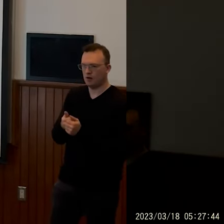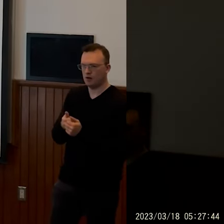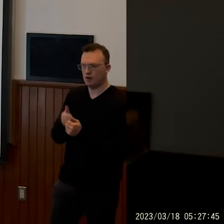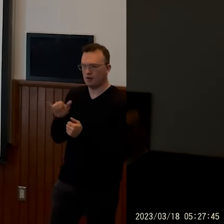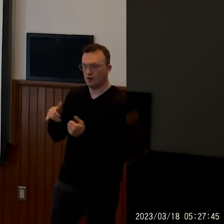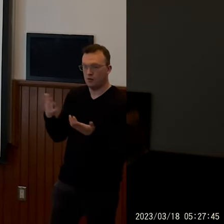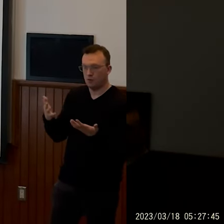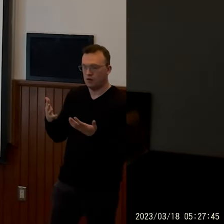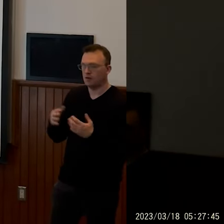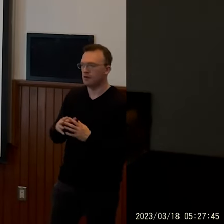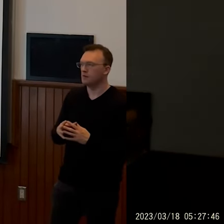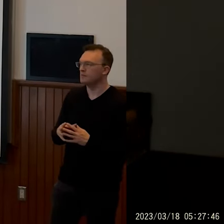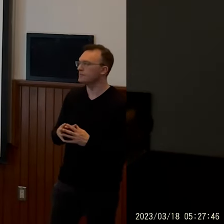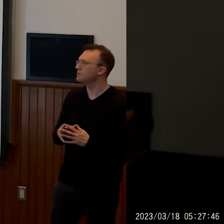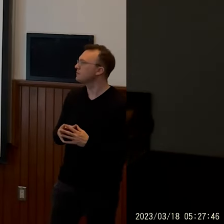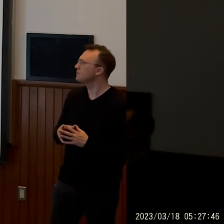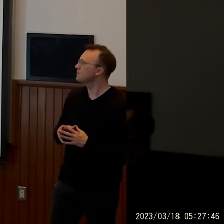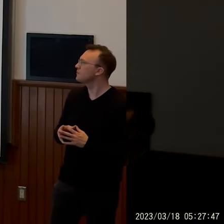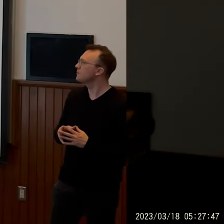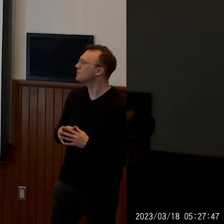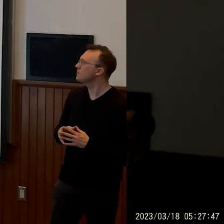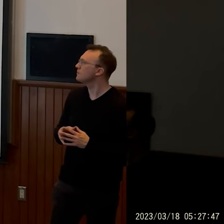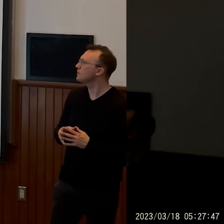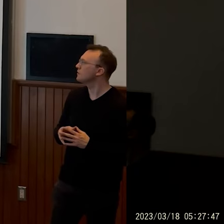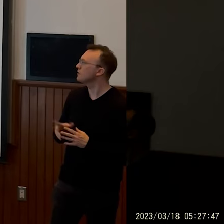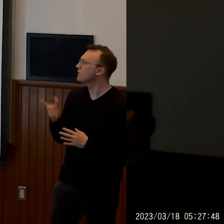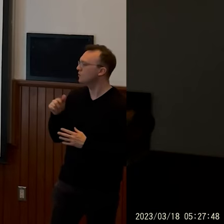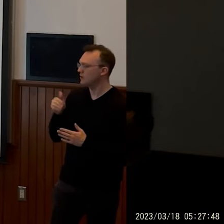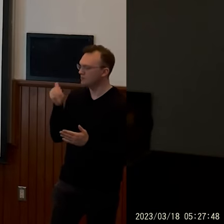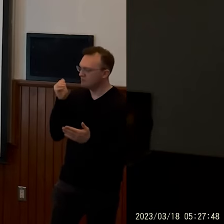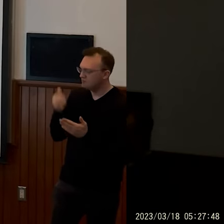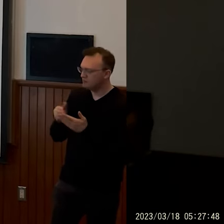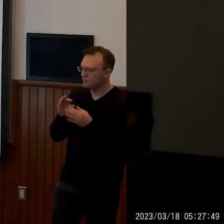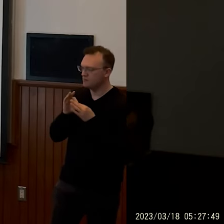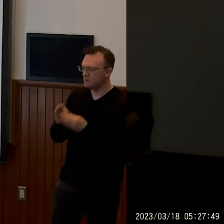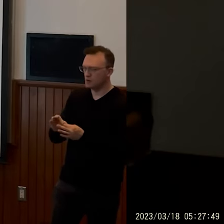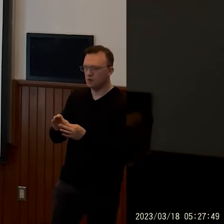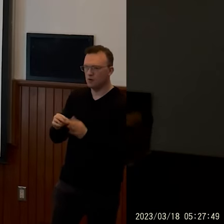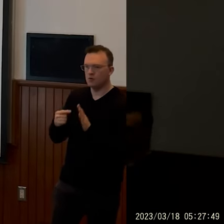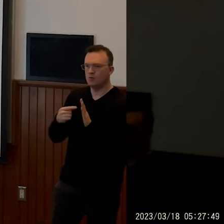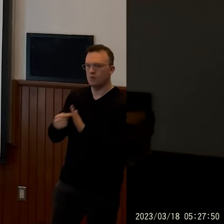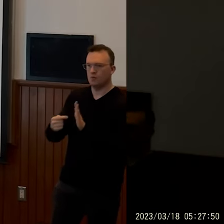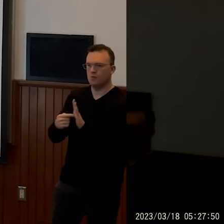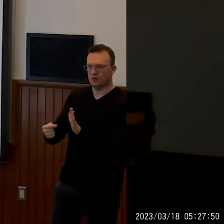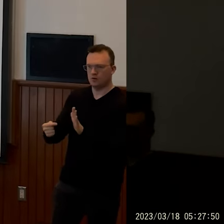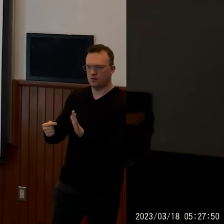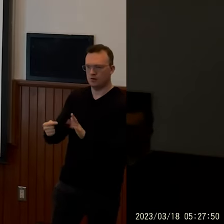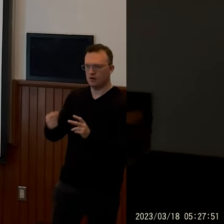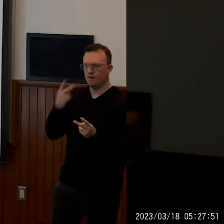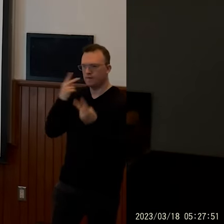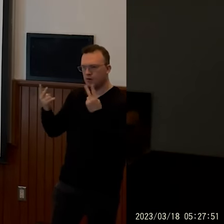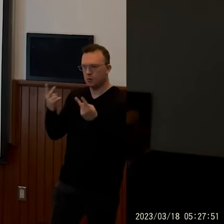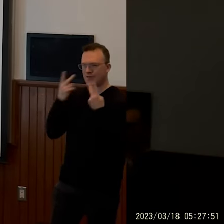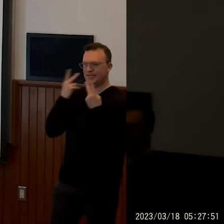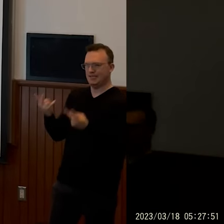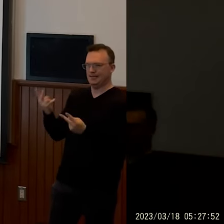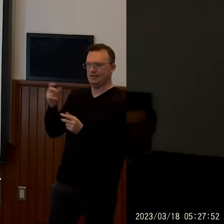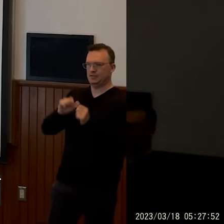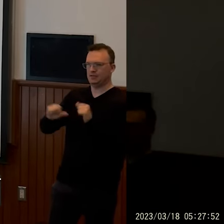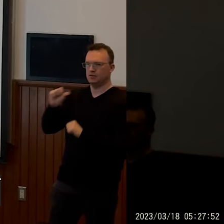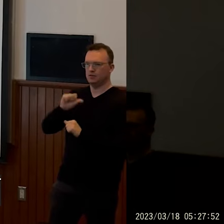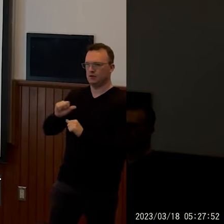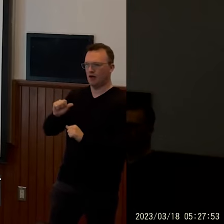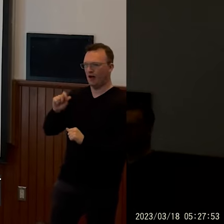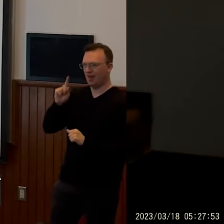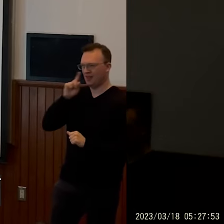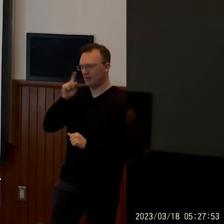it's because we're so locked into representation and visibility, I think